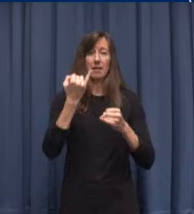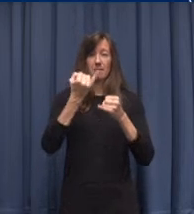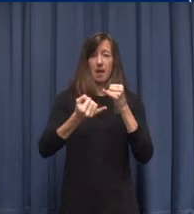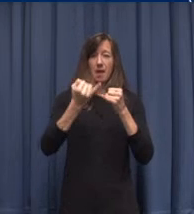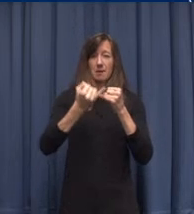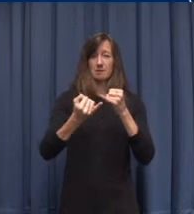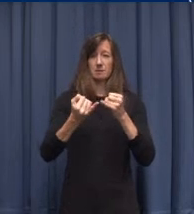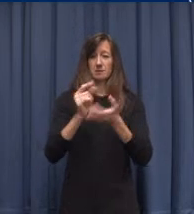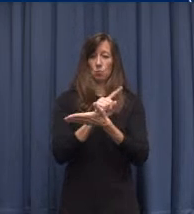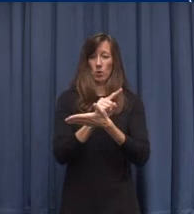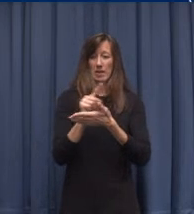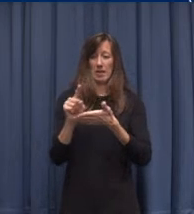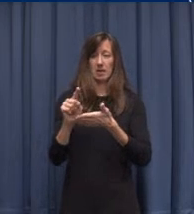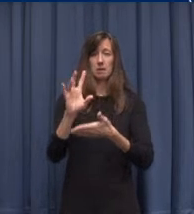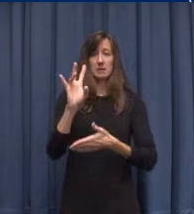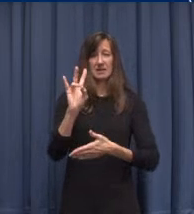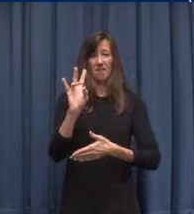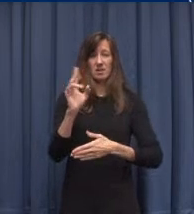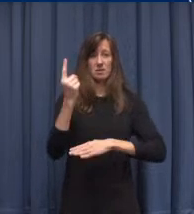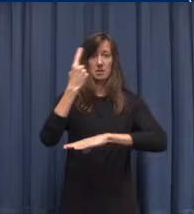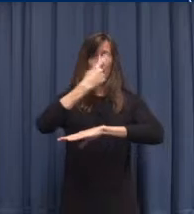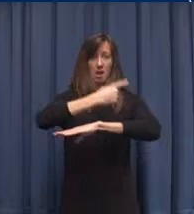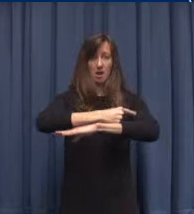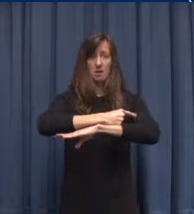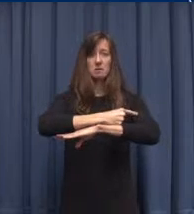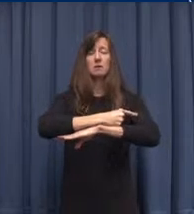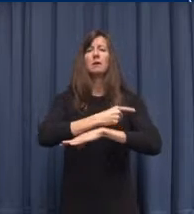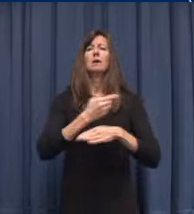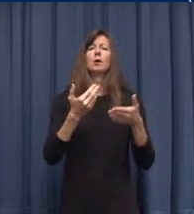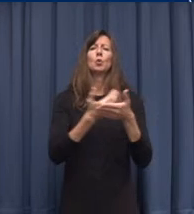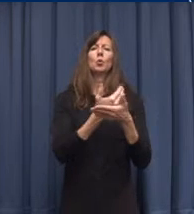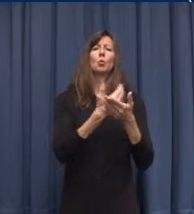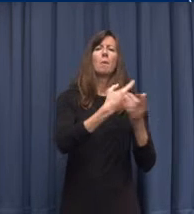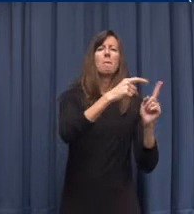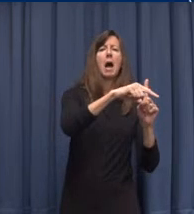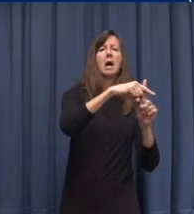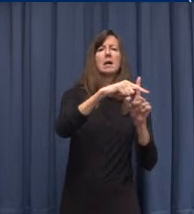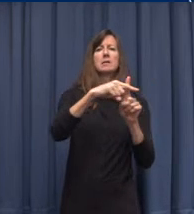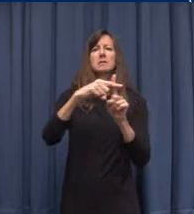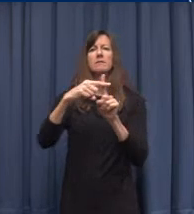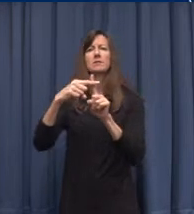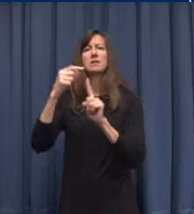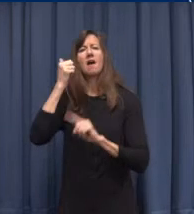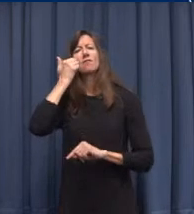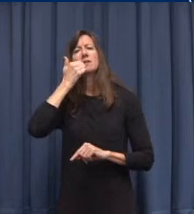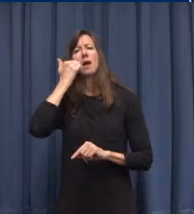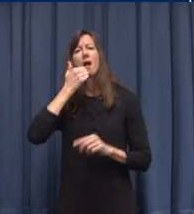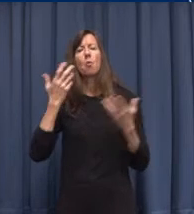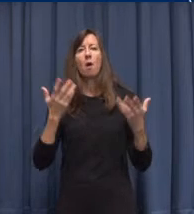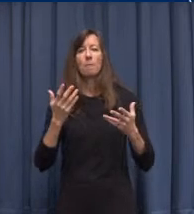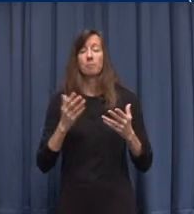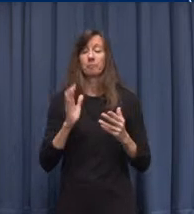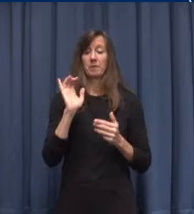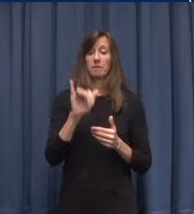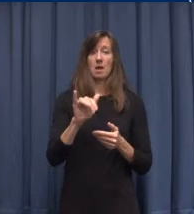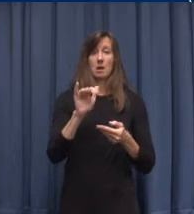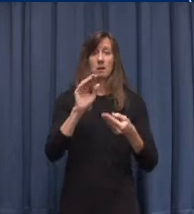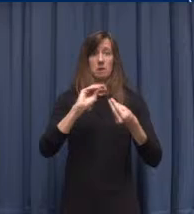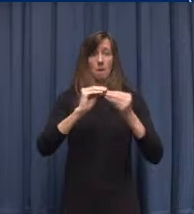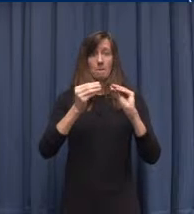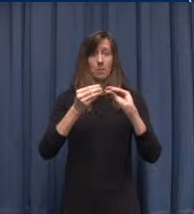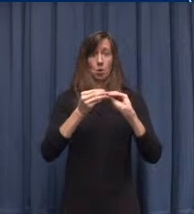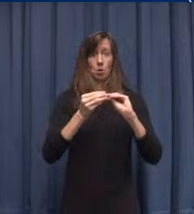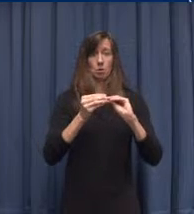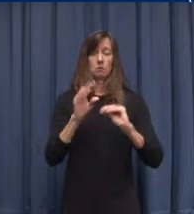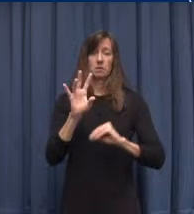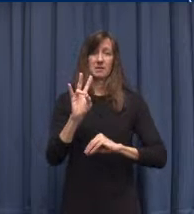number of new positives we're getting each day? That number, the 7-day moving average,